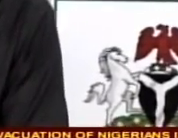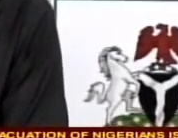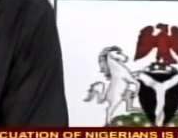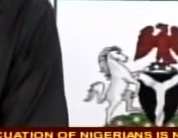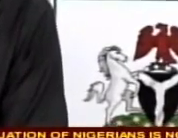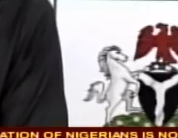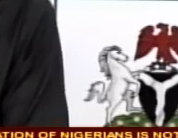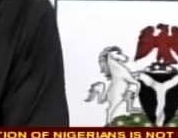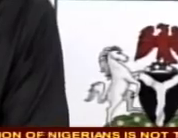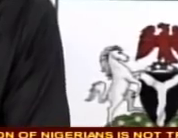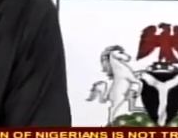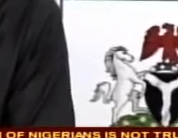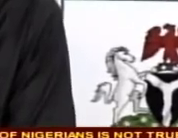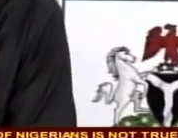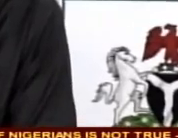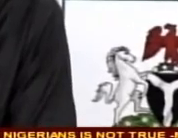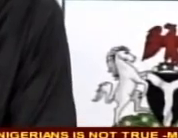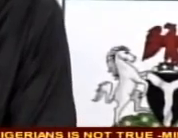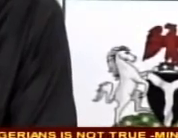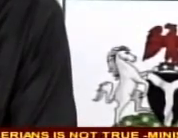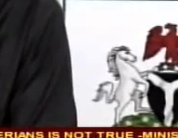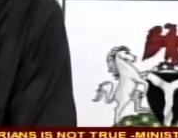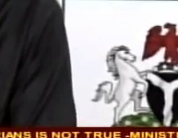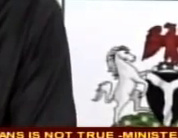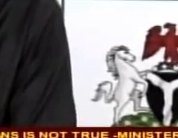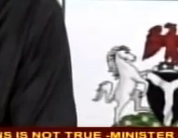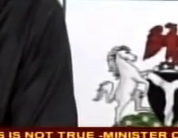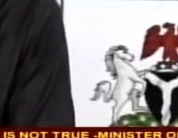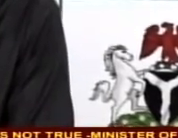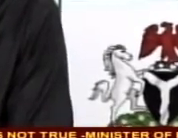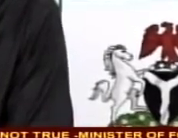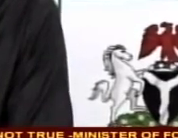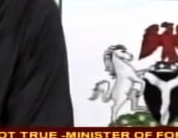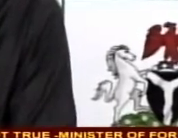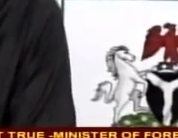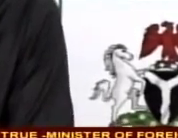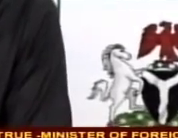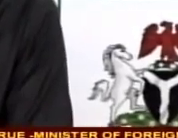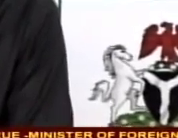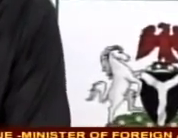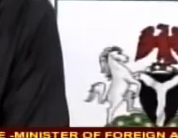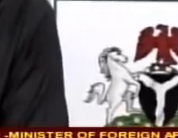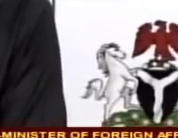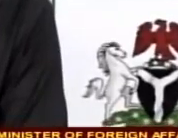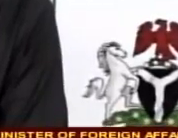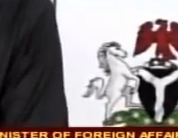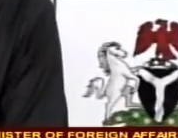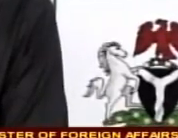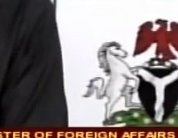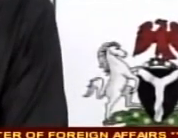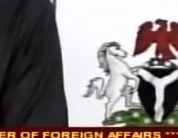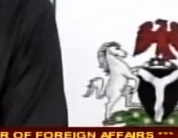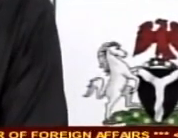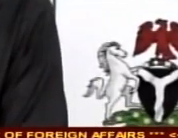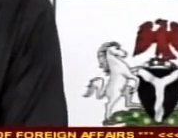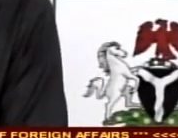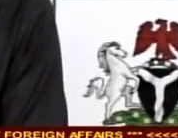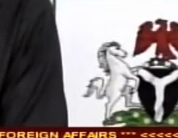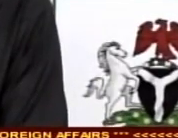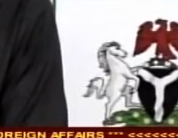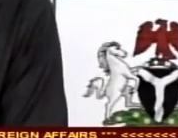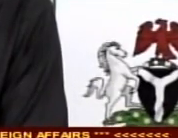case. At the onset of this pandemic, the Ministry of Health excluded private health facilities from managing